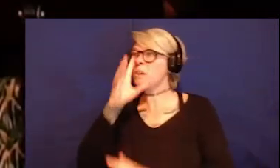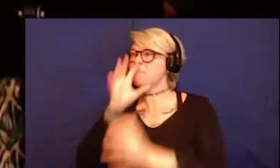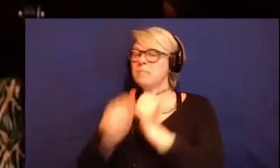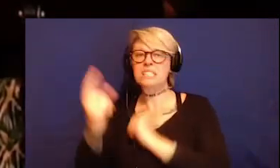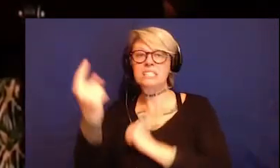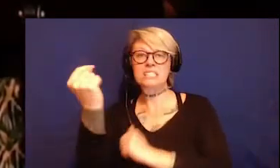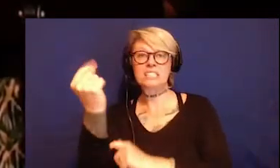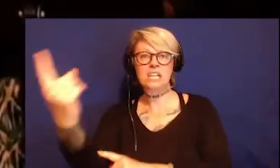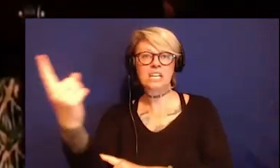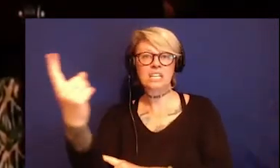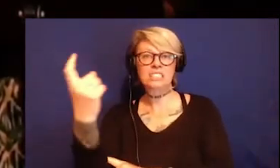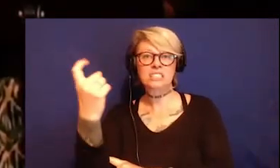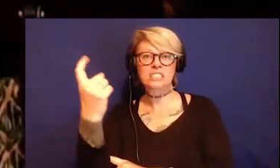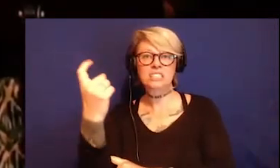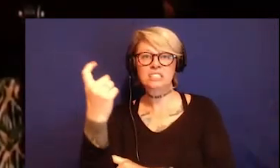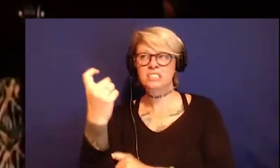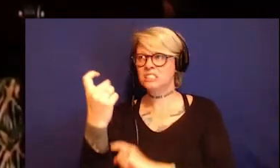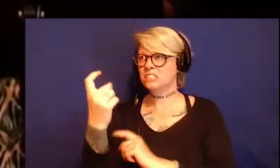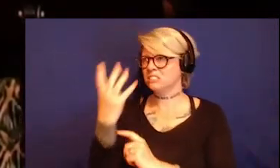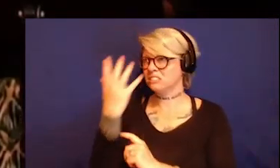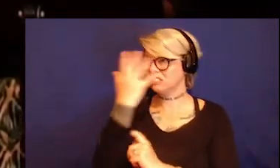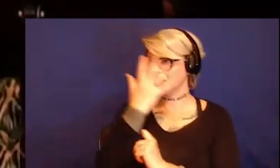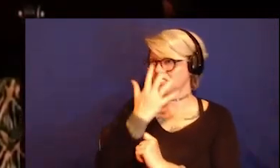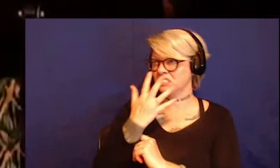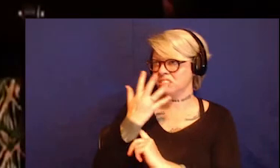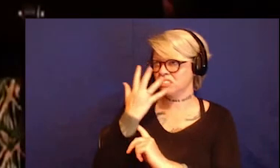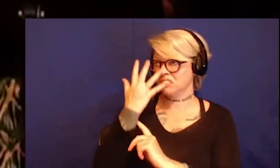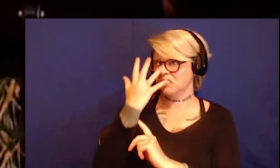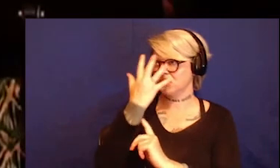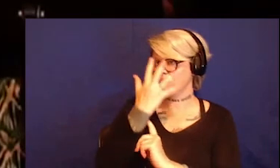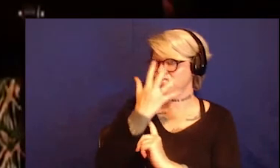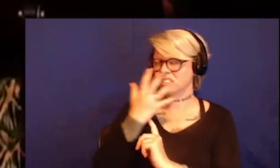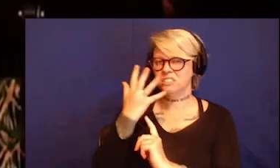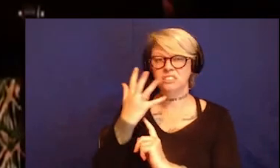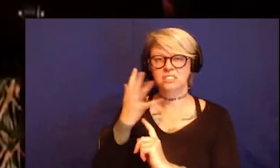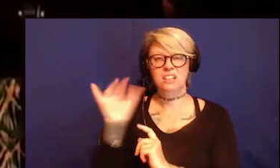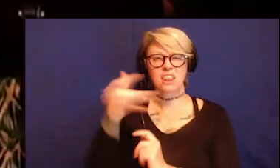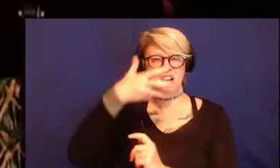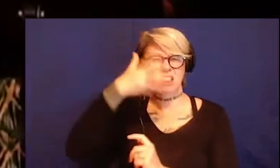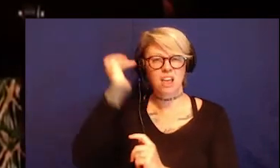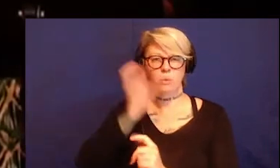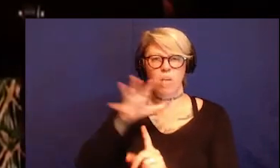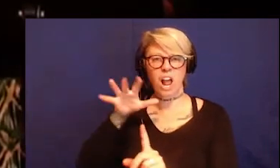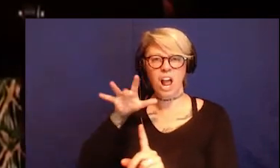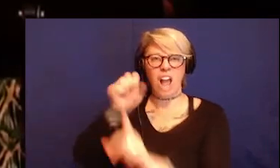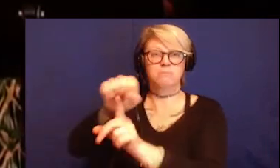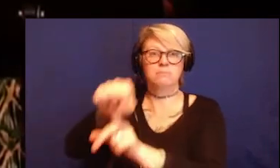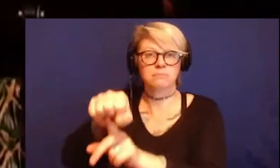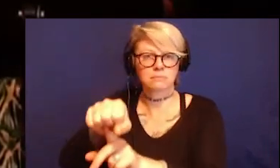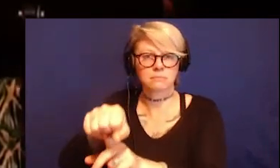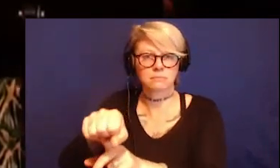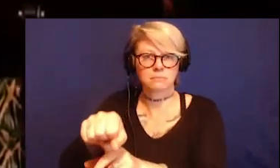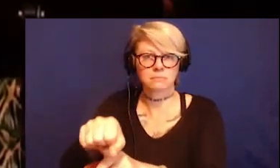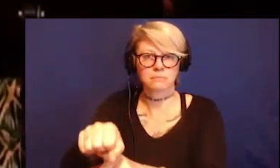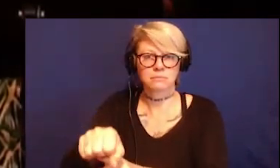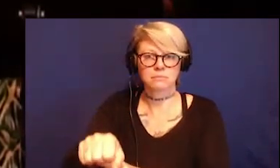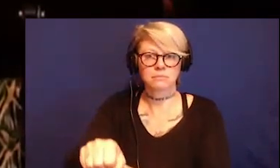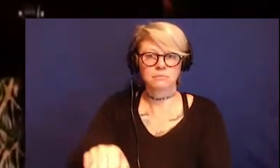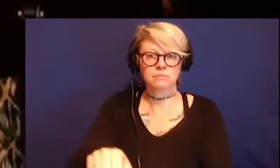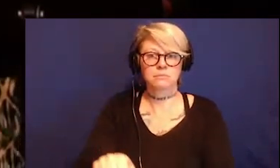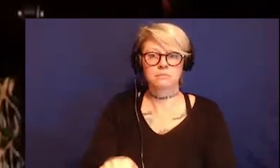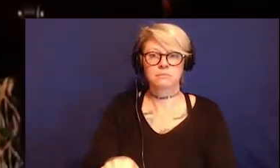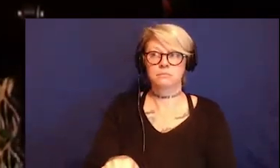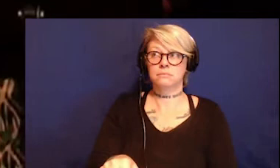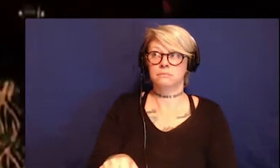walking towards Talia with a scary look on her face, like a lion who's about to jump on his prey. Suddenly we